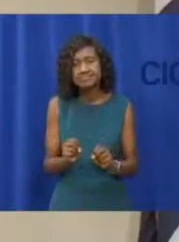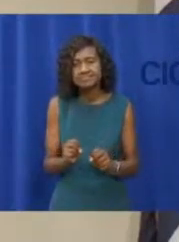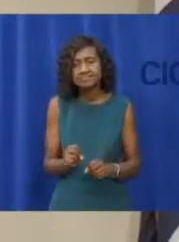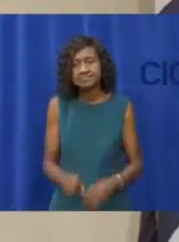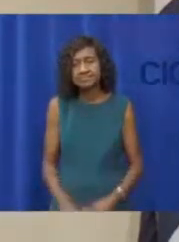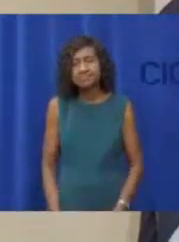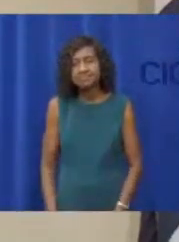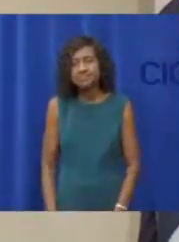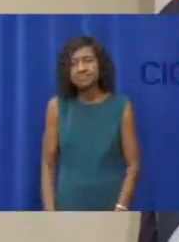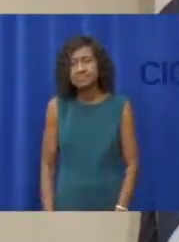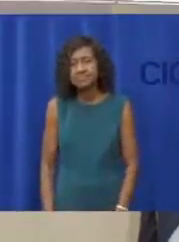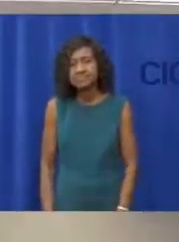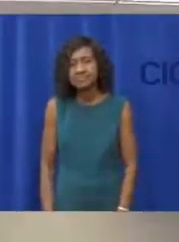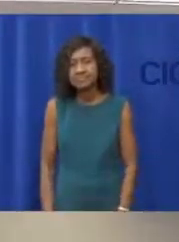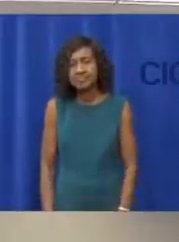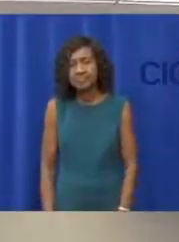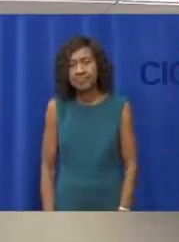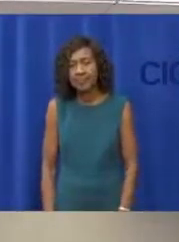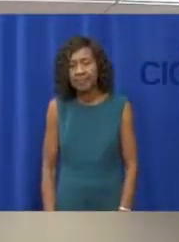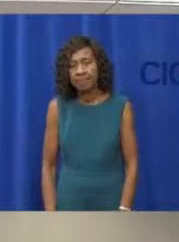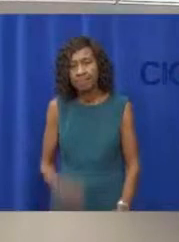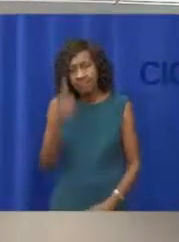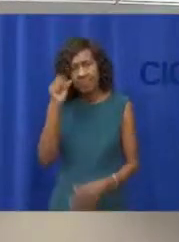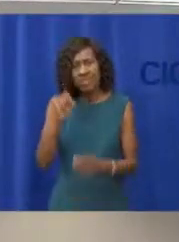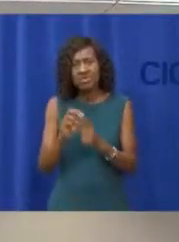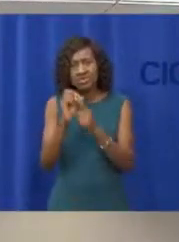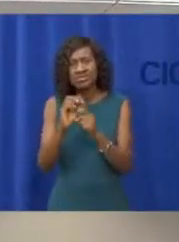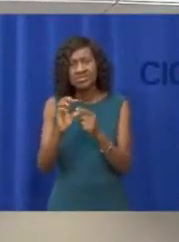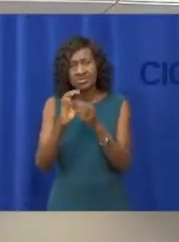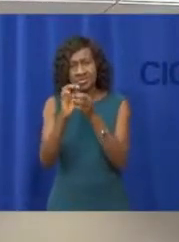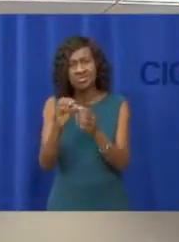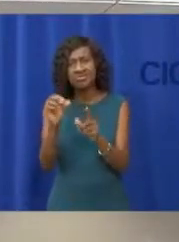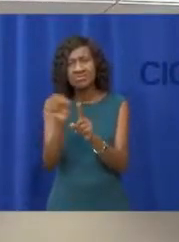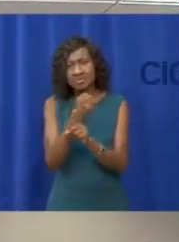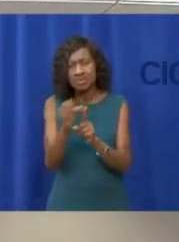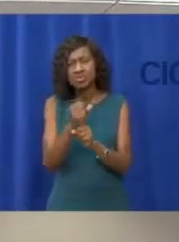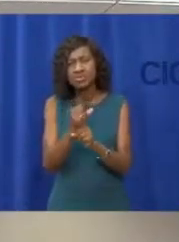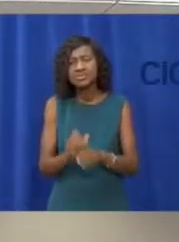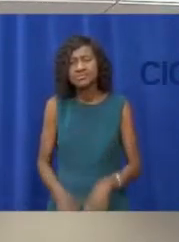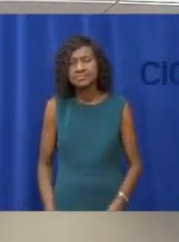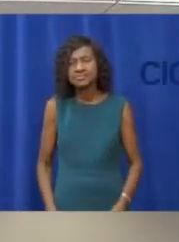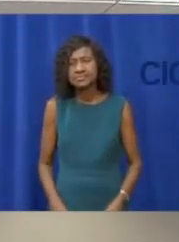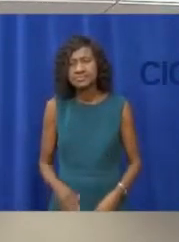you. Thank you. Minister. Thank you. Good evening.